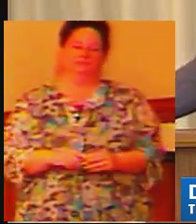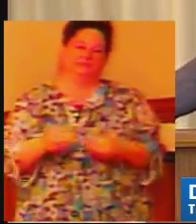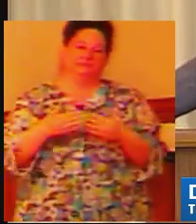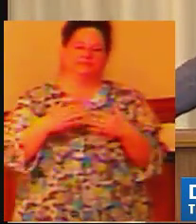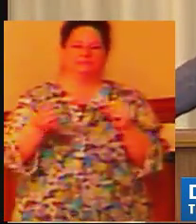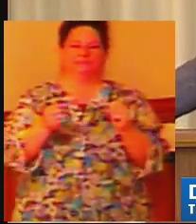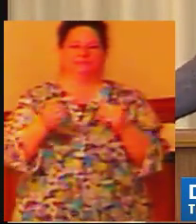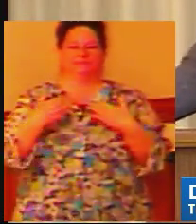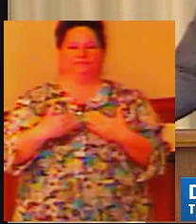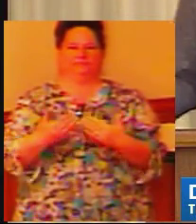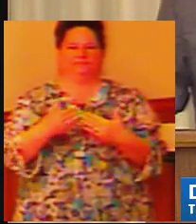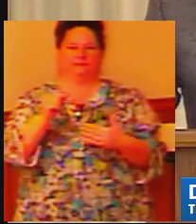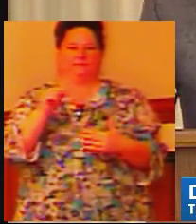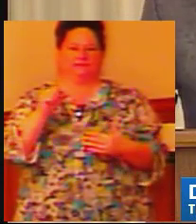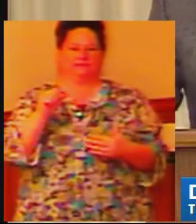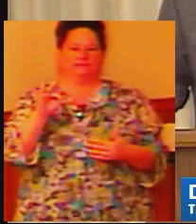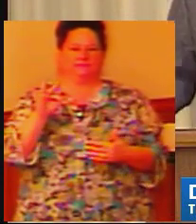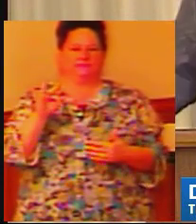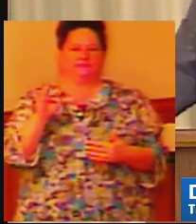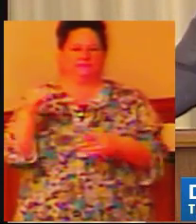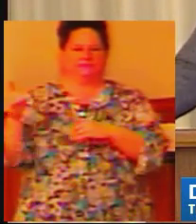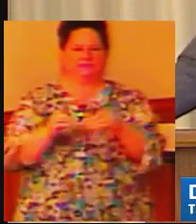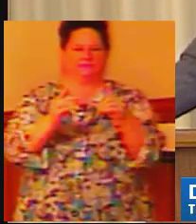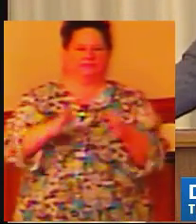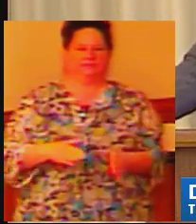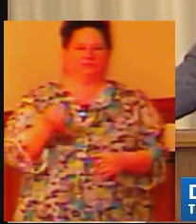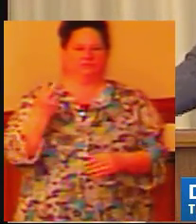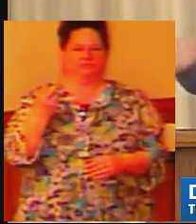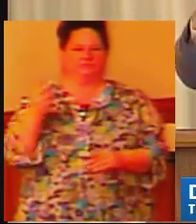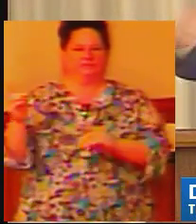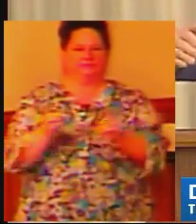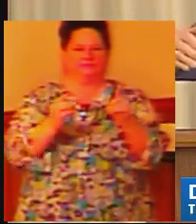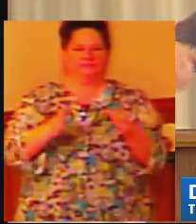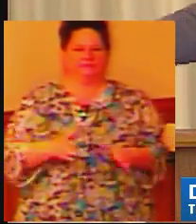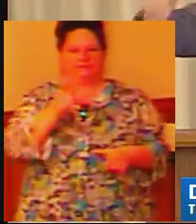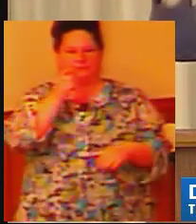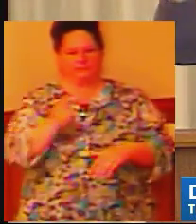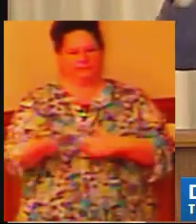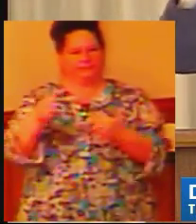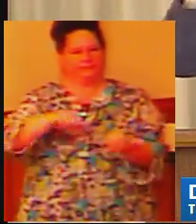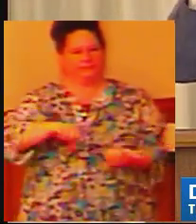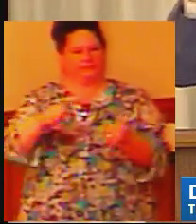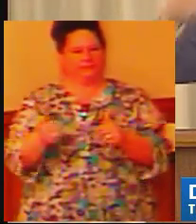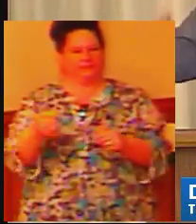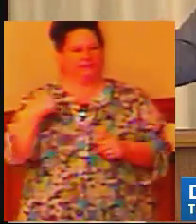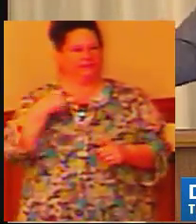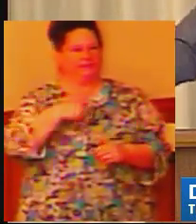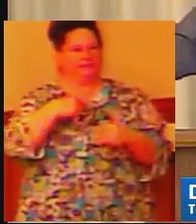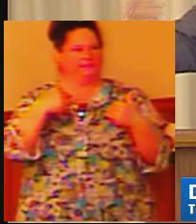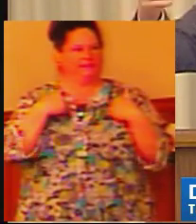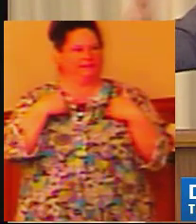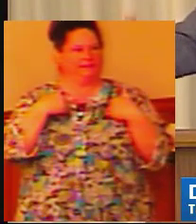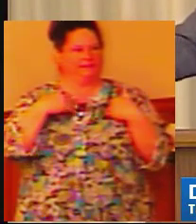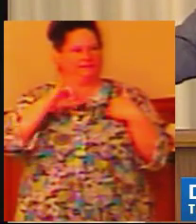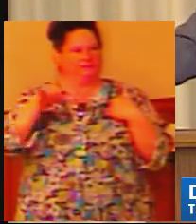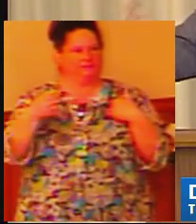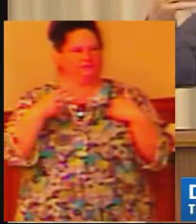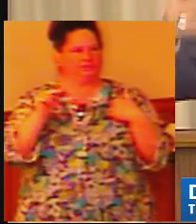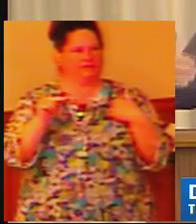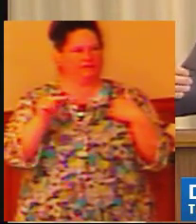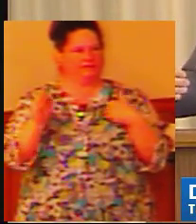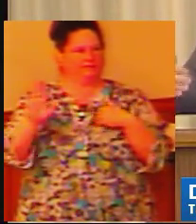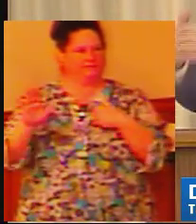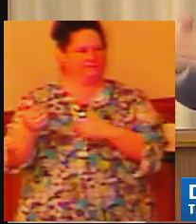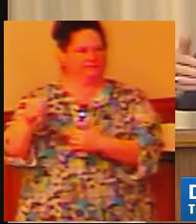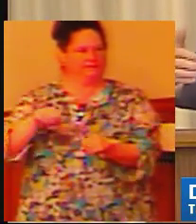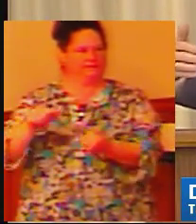Anyways, here we go. In Acts 19, the disciples, the 12 disciples that were baptized, that we had John's baptism and went